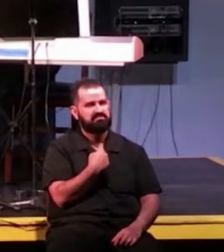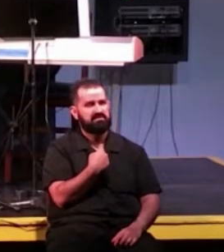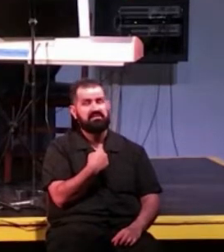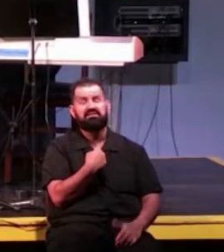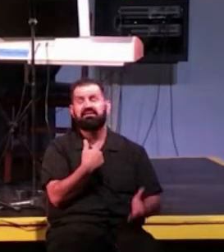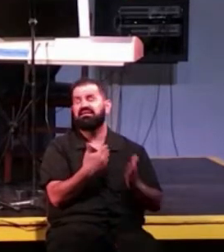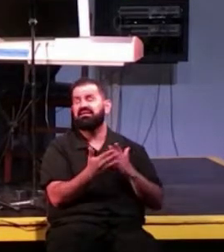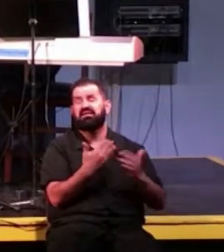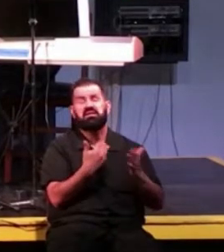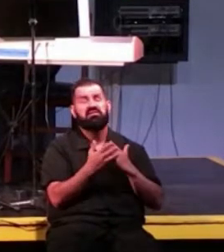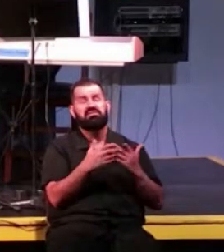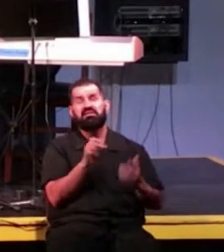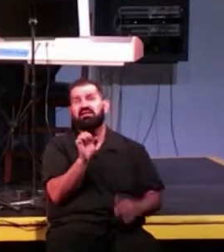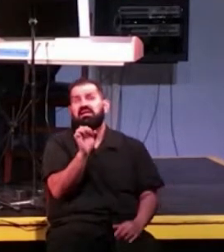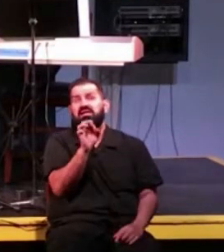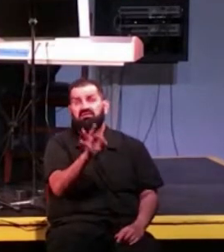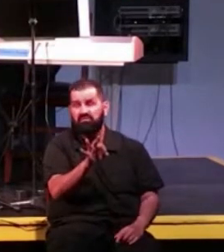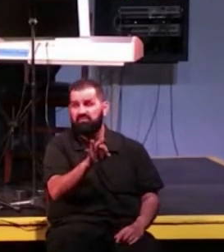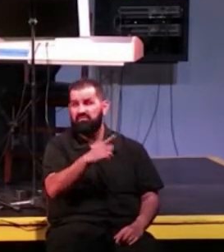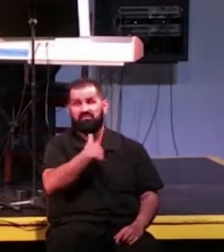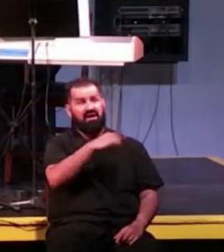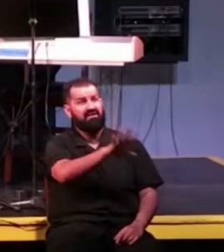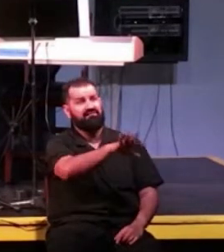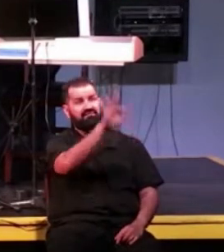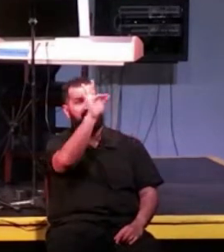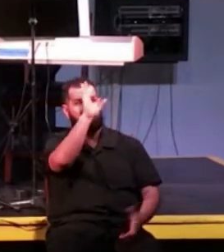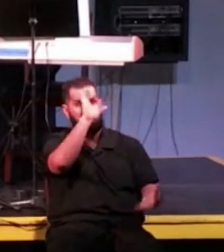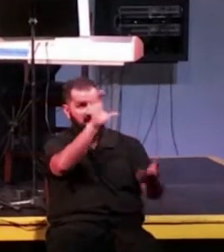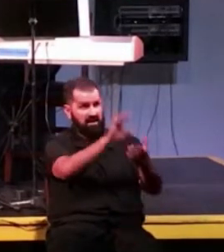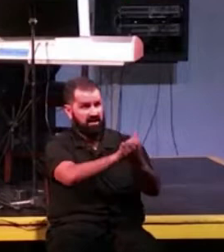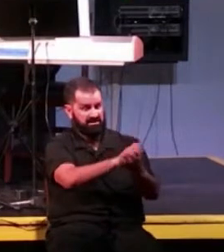And even if I had a husband tonight